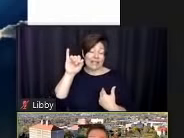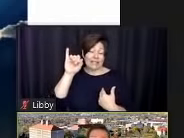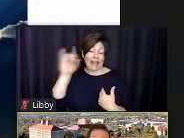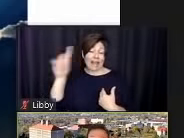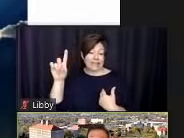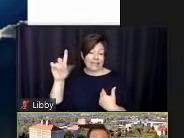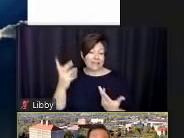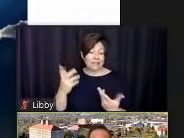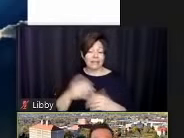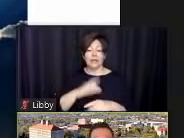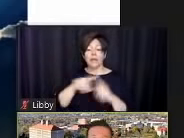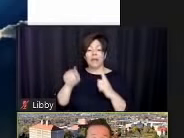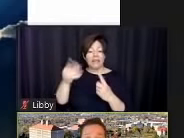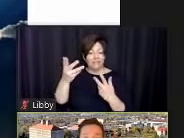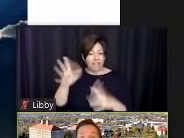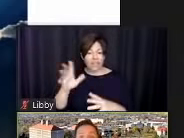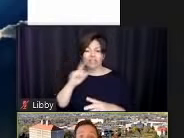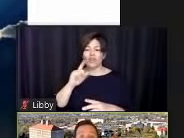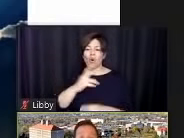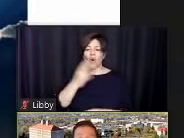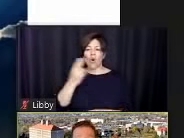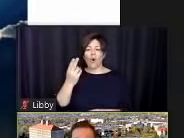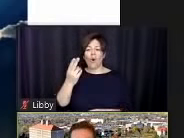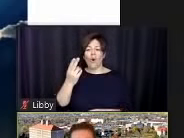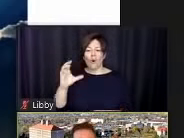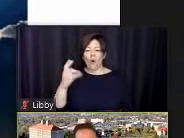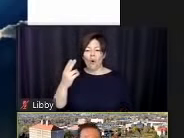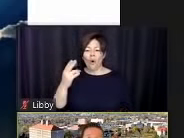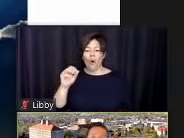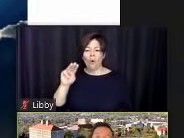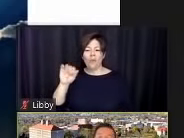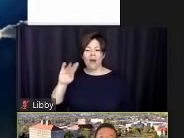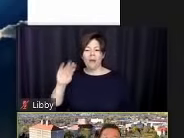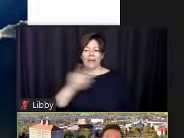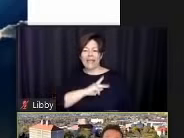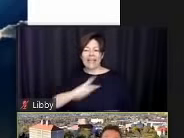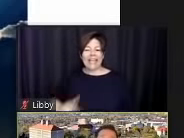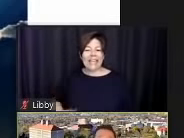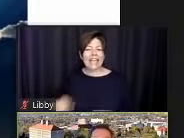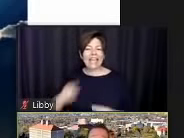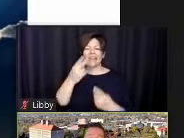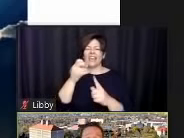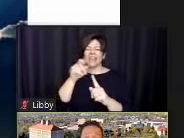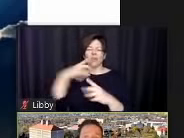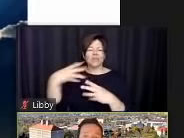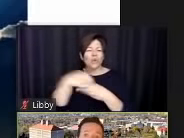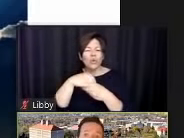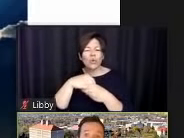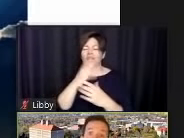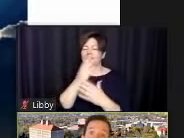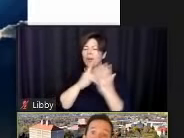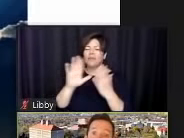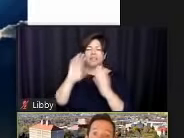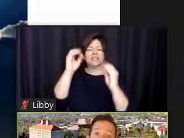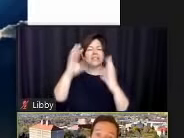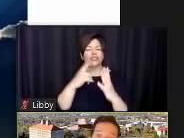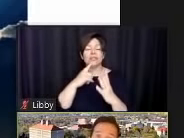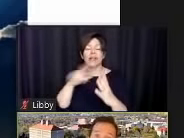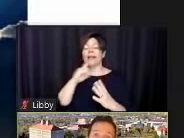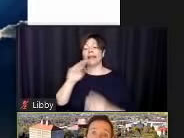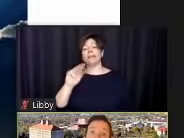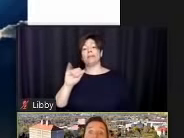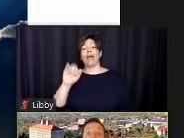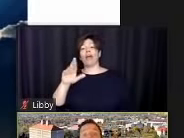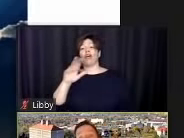he finished. He was homecoming king. He was fully included to certain levels. Some of the teachers would say he's the mayor of